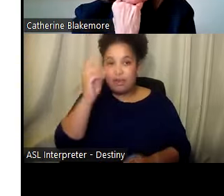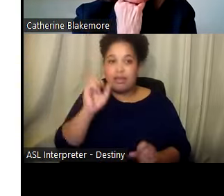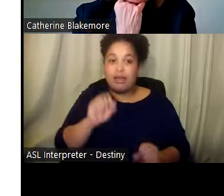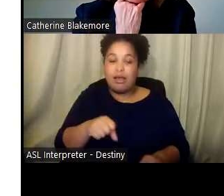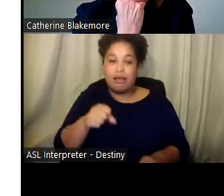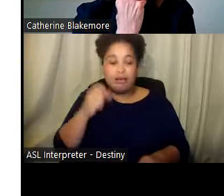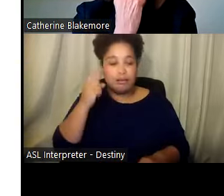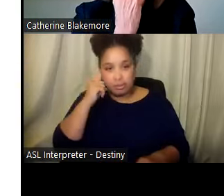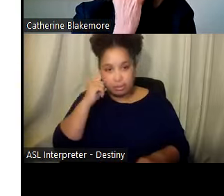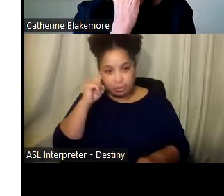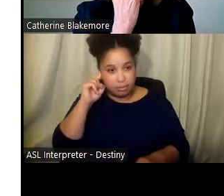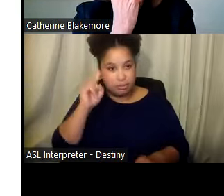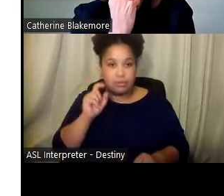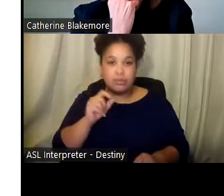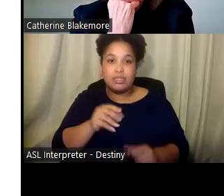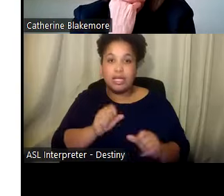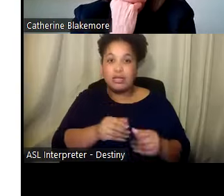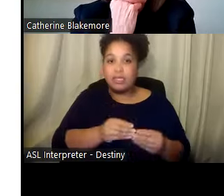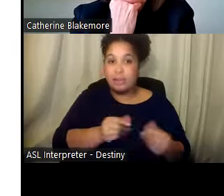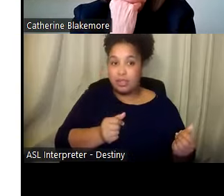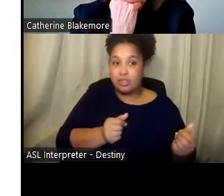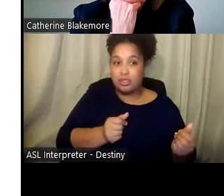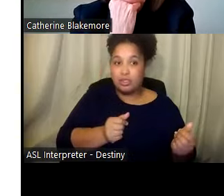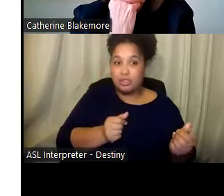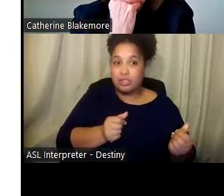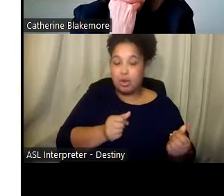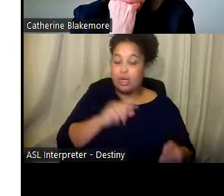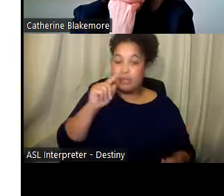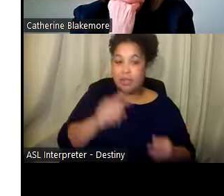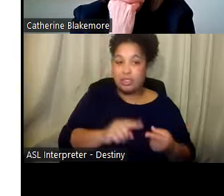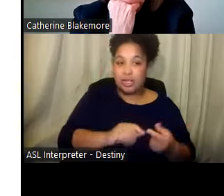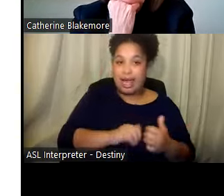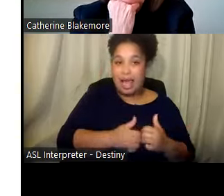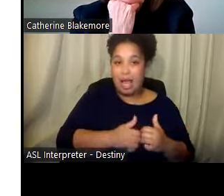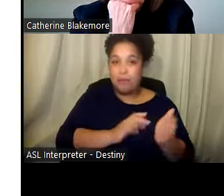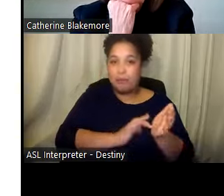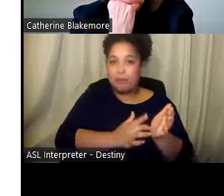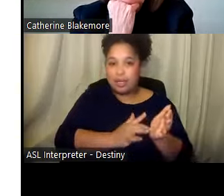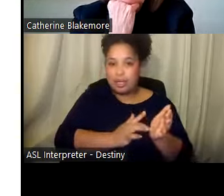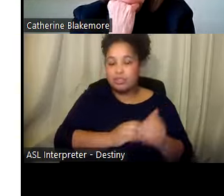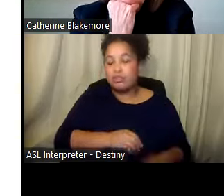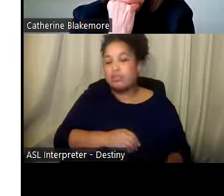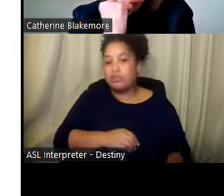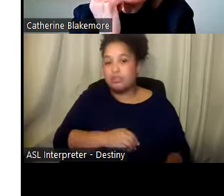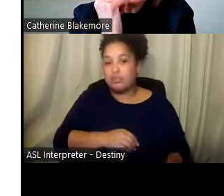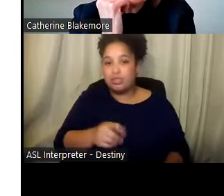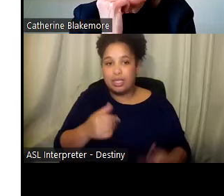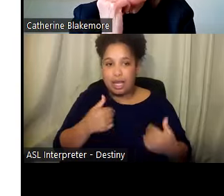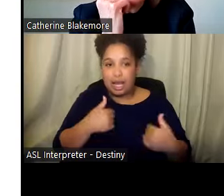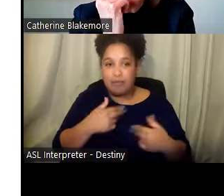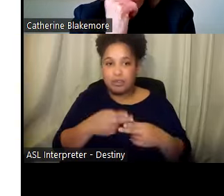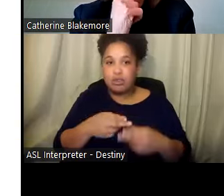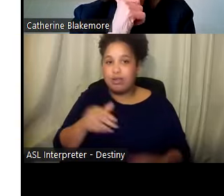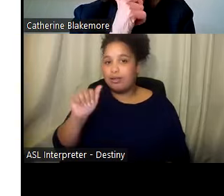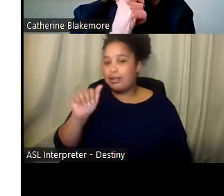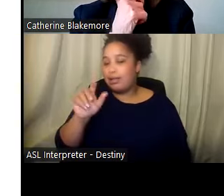be diminished enormously through medication. It turns out that she has Addison's